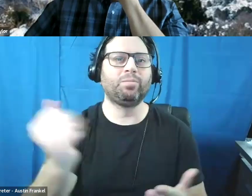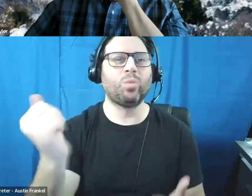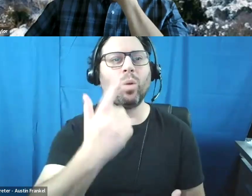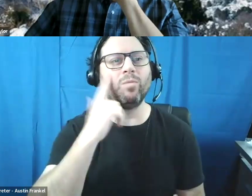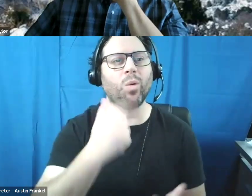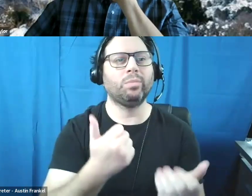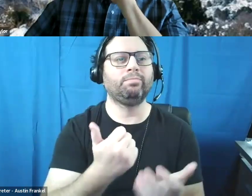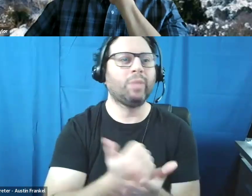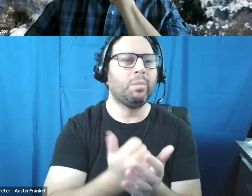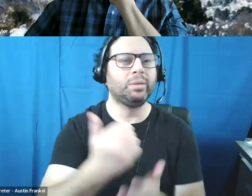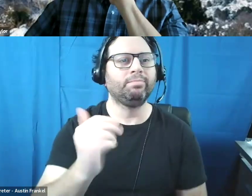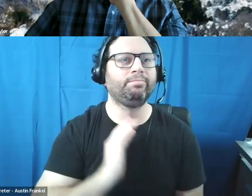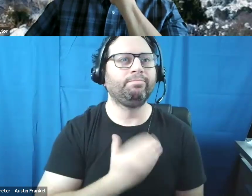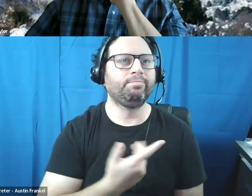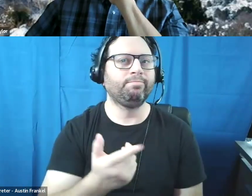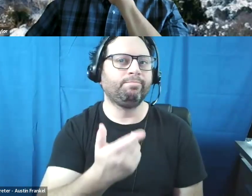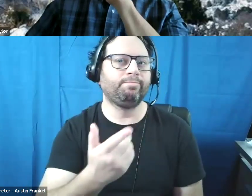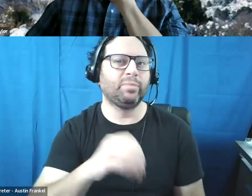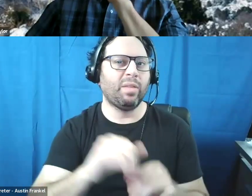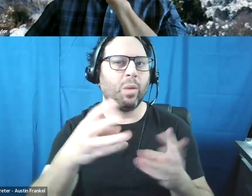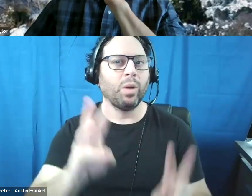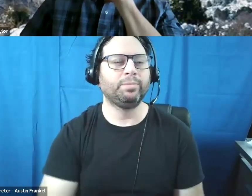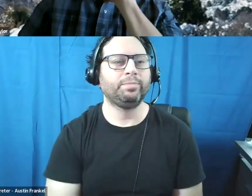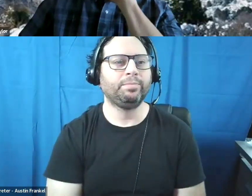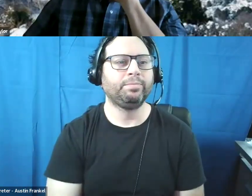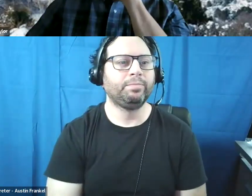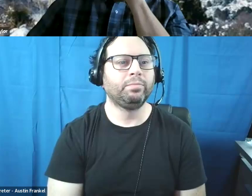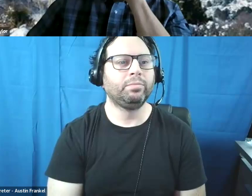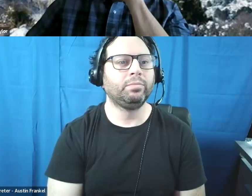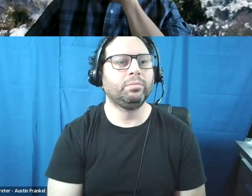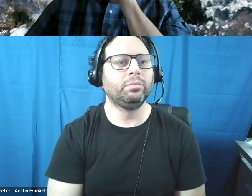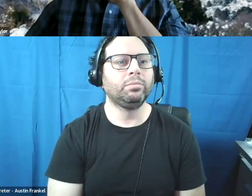for helping us in that way.